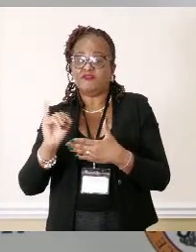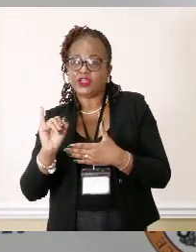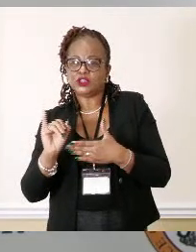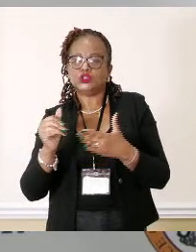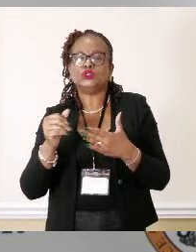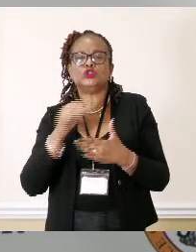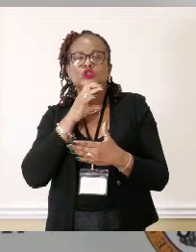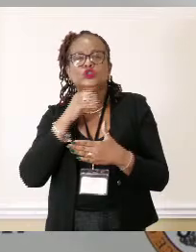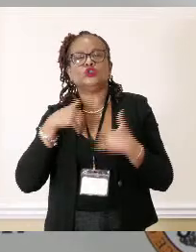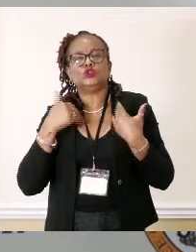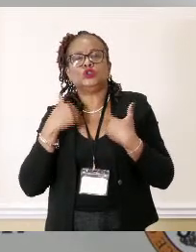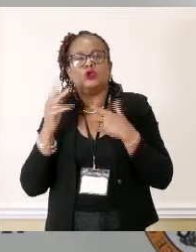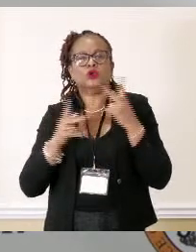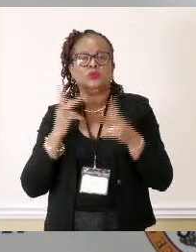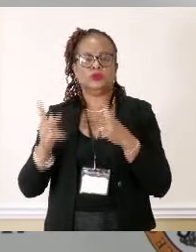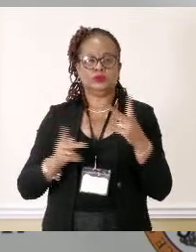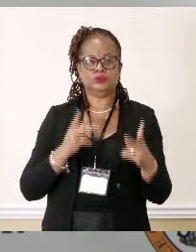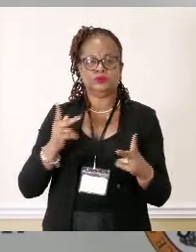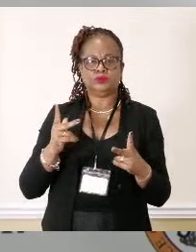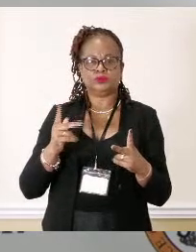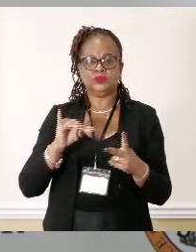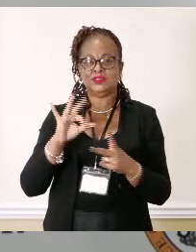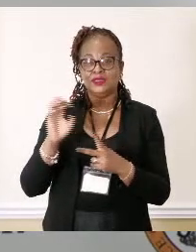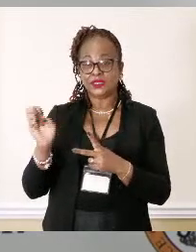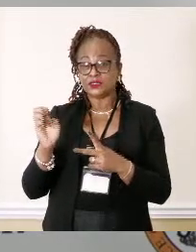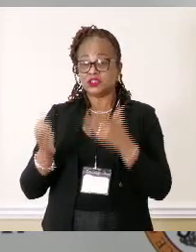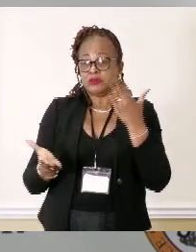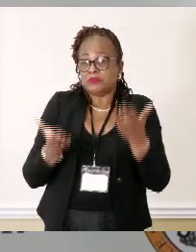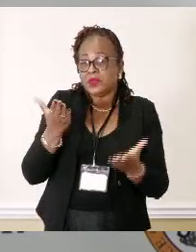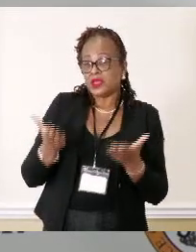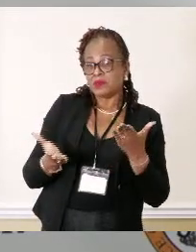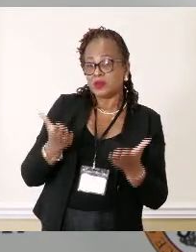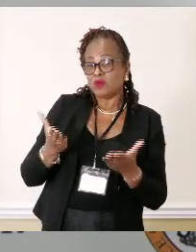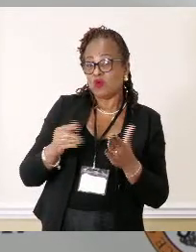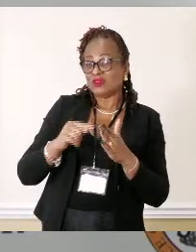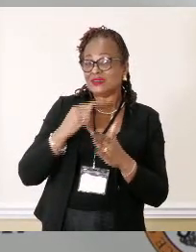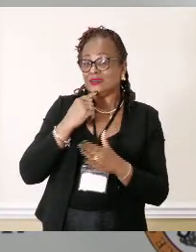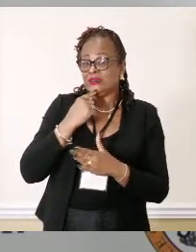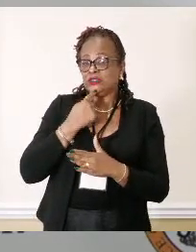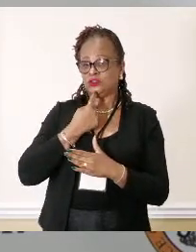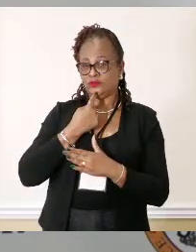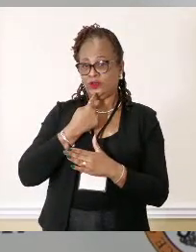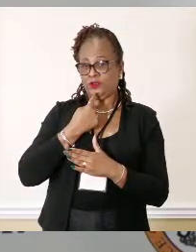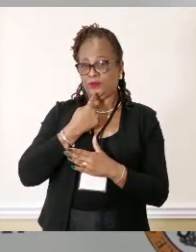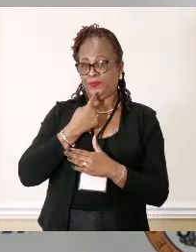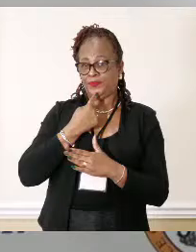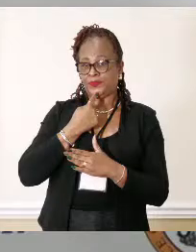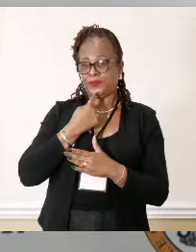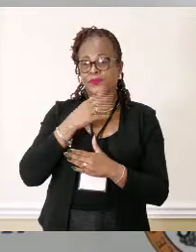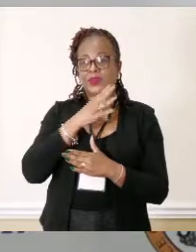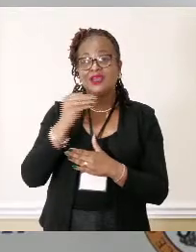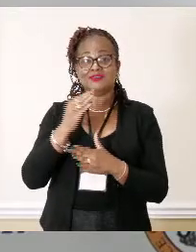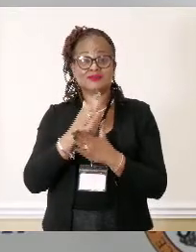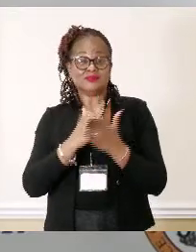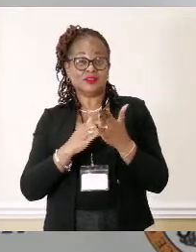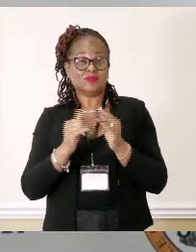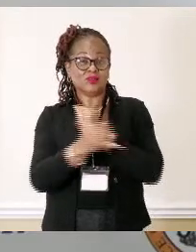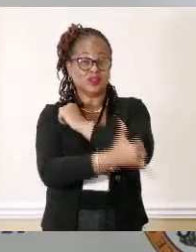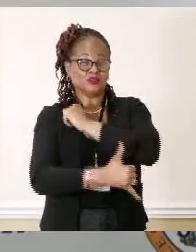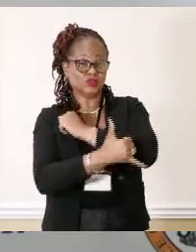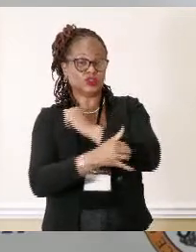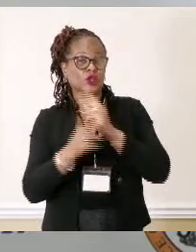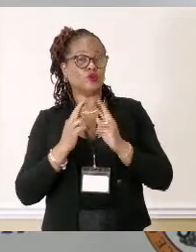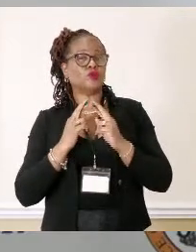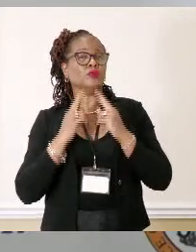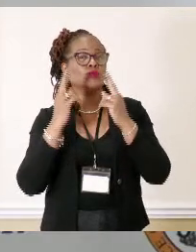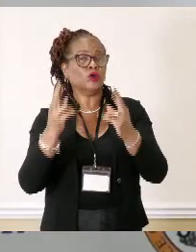younger age groups. The cases may be more severe, and some countries are